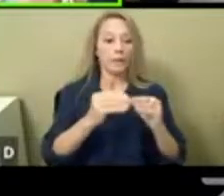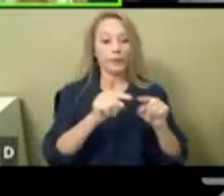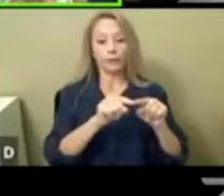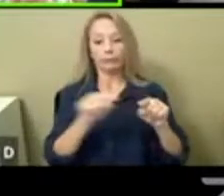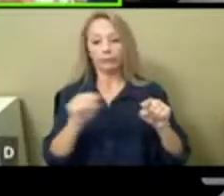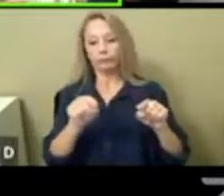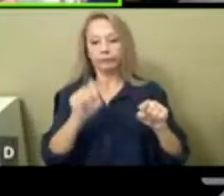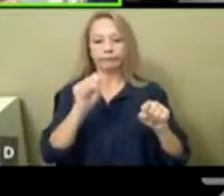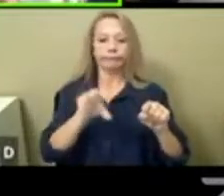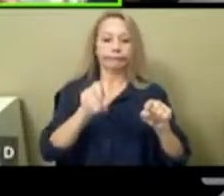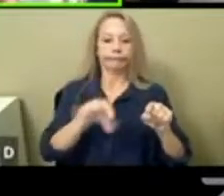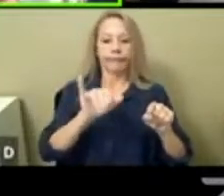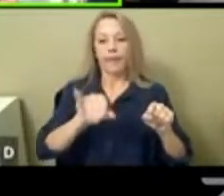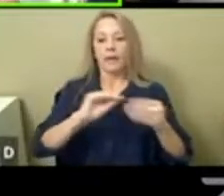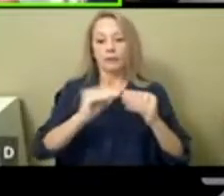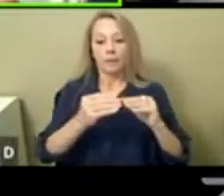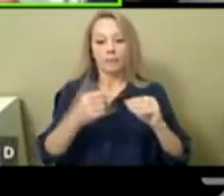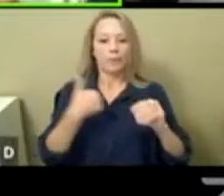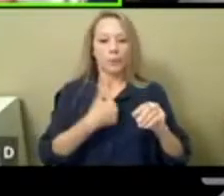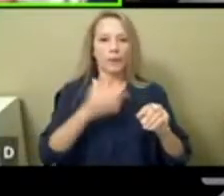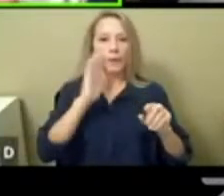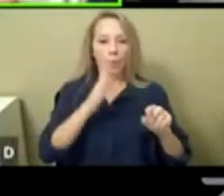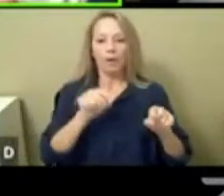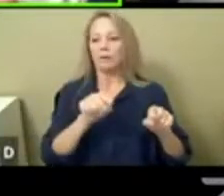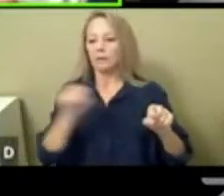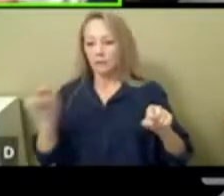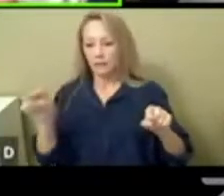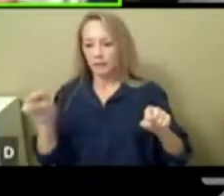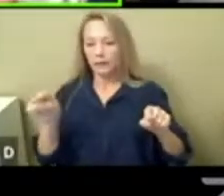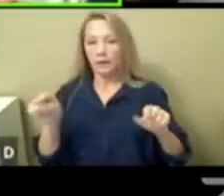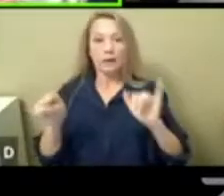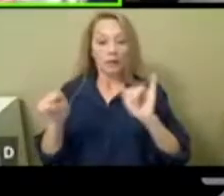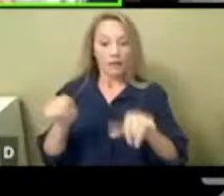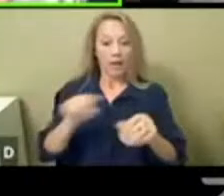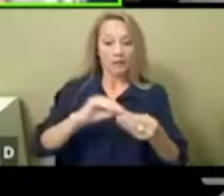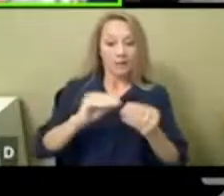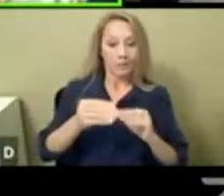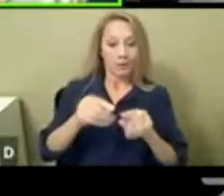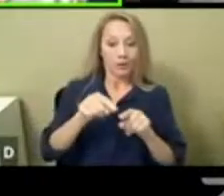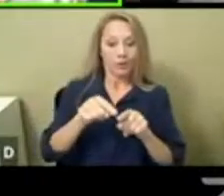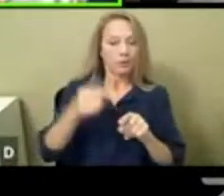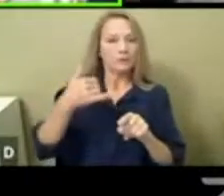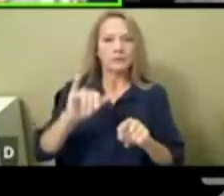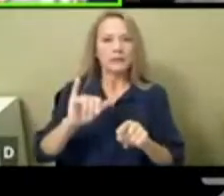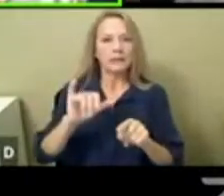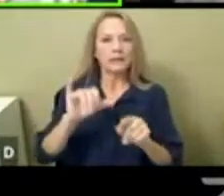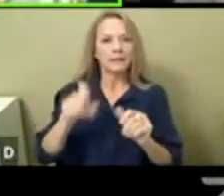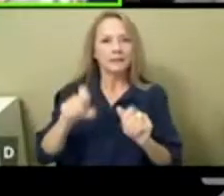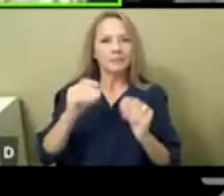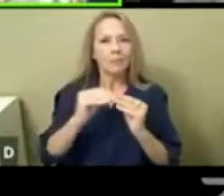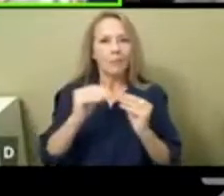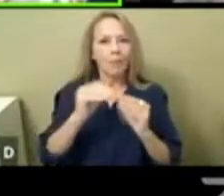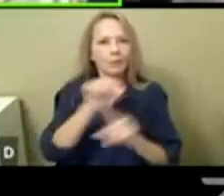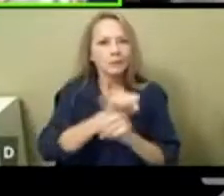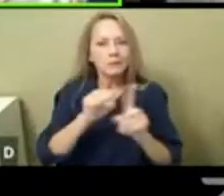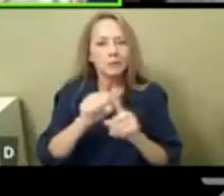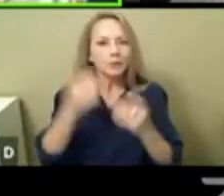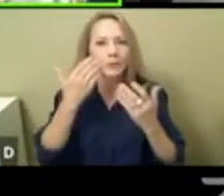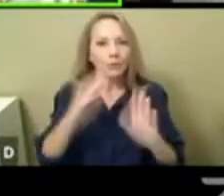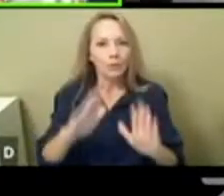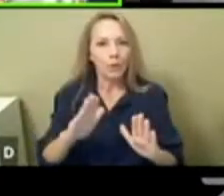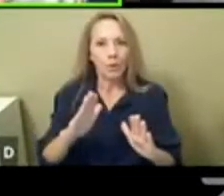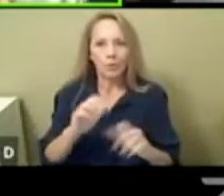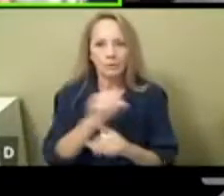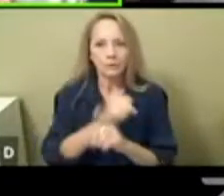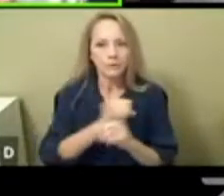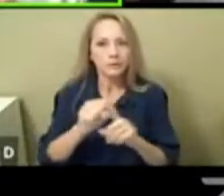whatever number, we're going to do this. Well, when you get to that number, you don't know all the situation that you're going to be dealing with at that precise moment. So